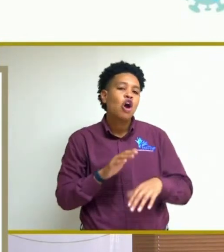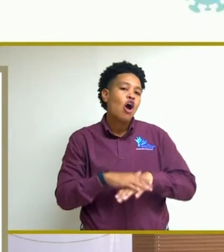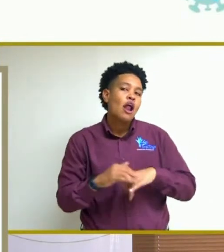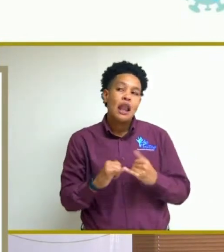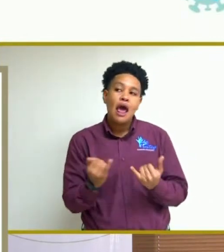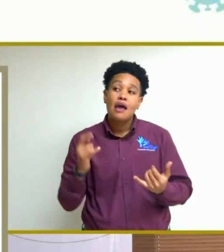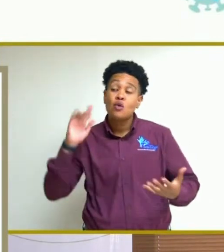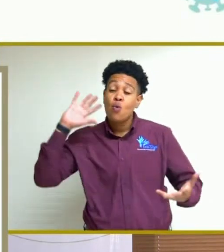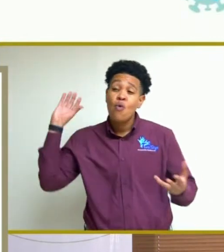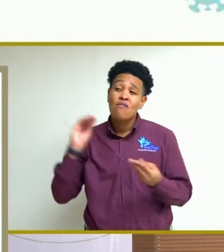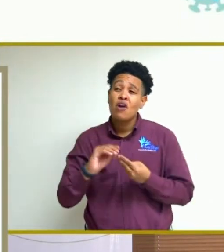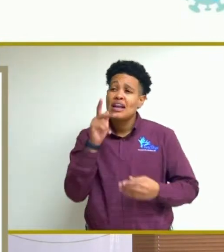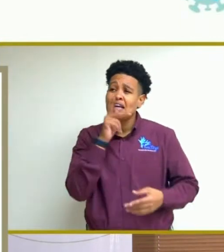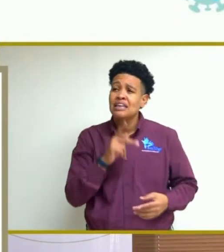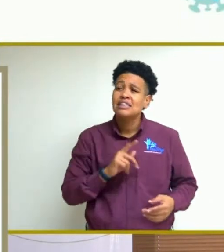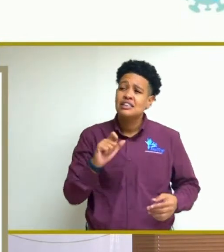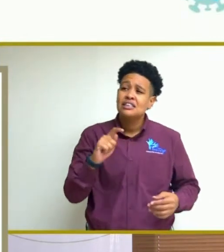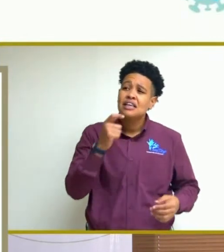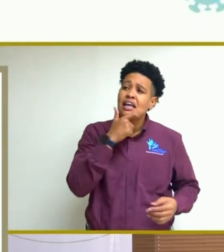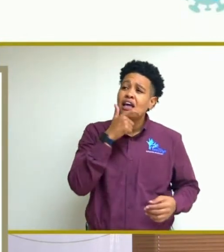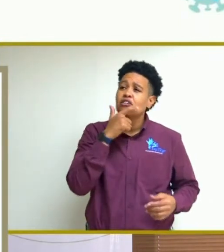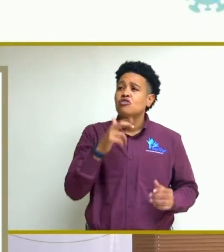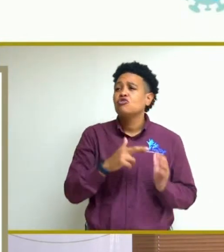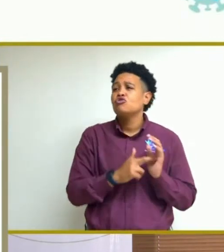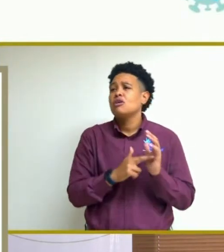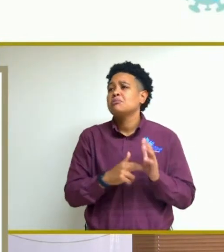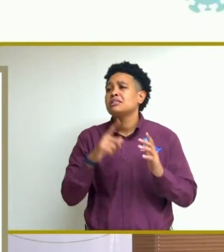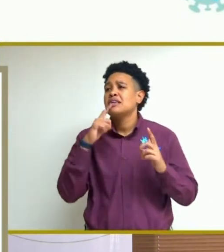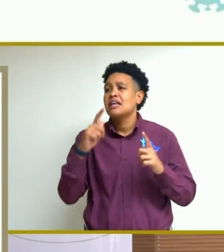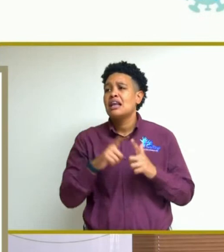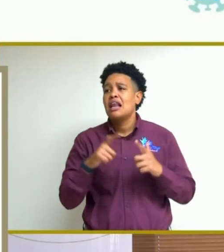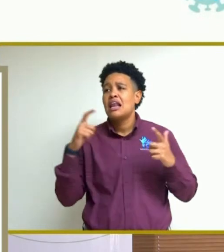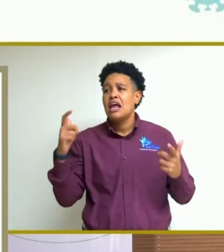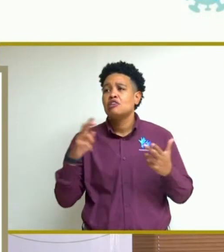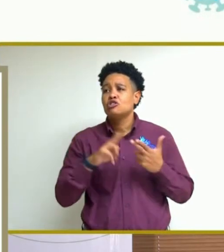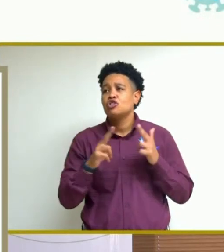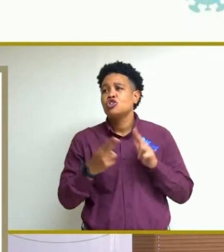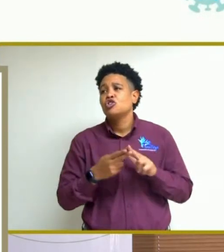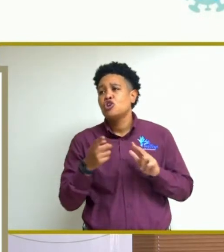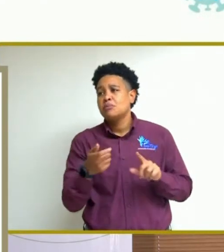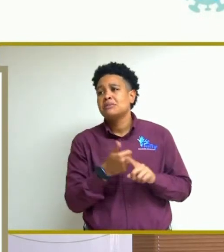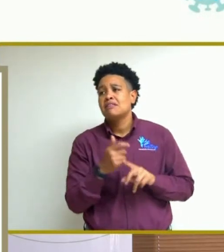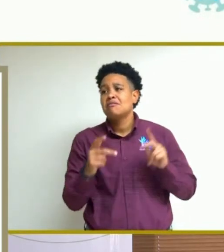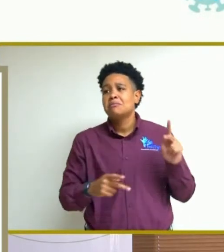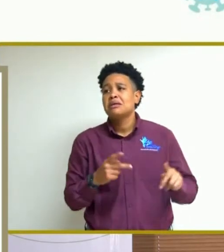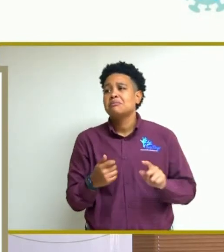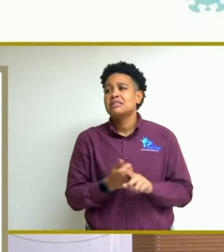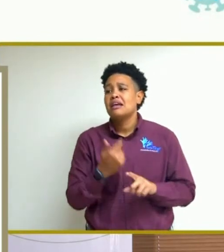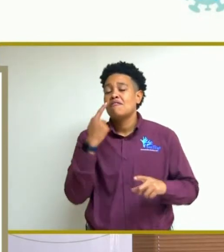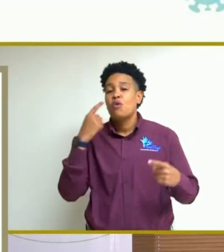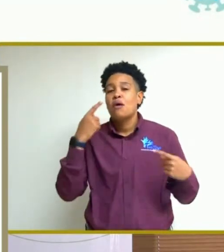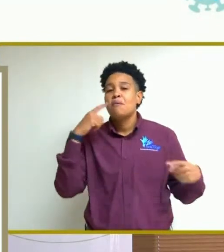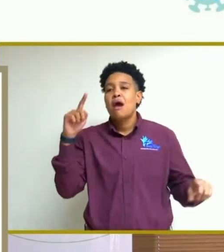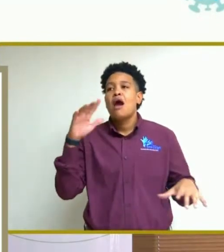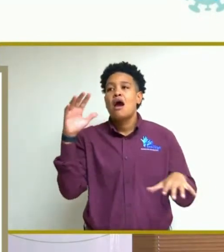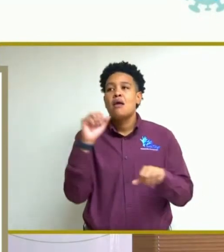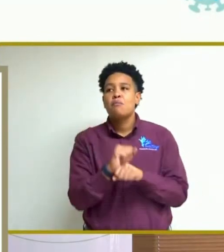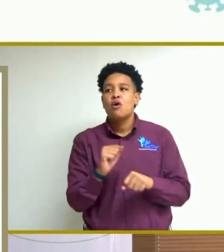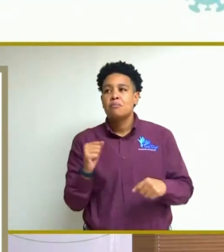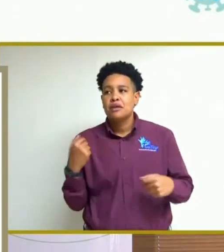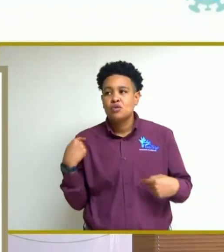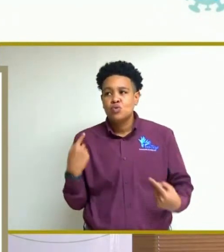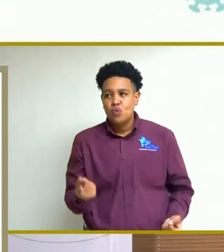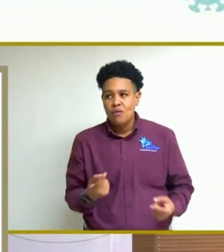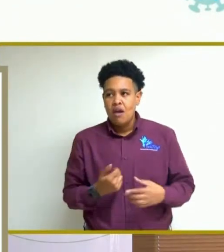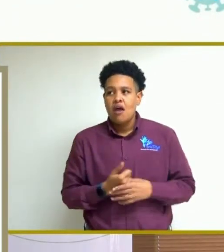Overall, Kingston and St. Andrew represents the largest number of persons that have made appointments to date.